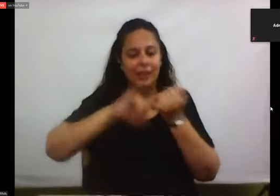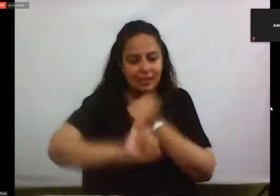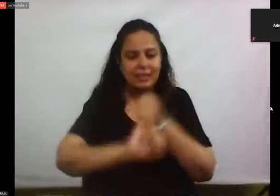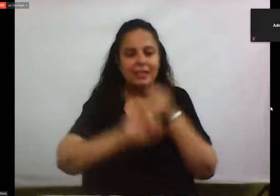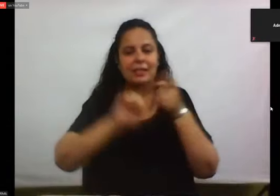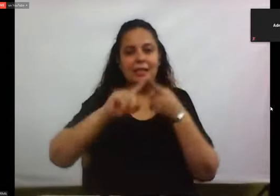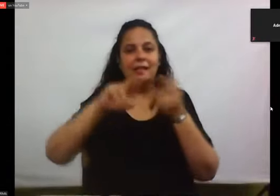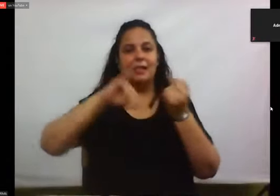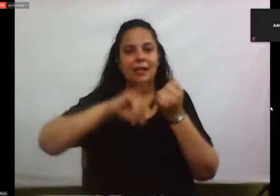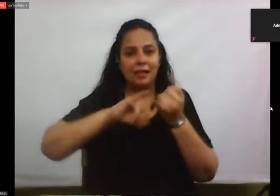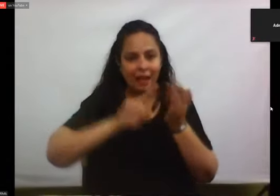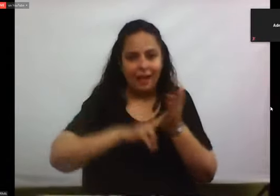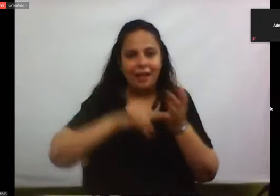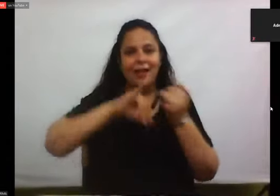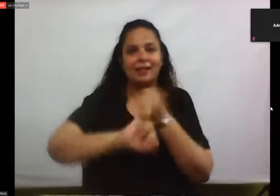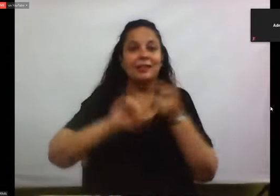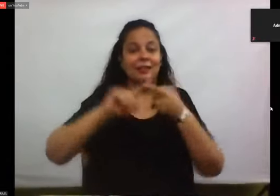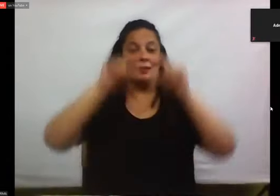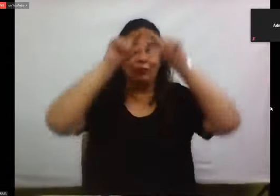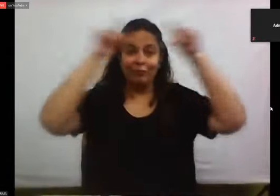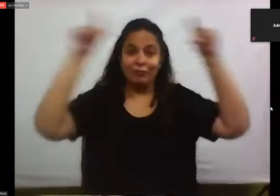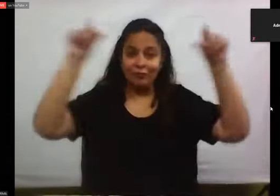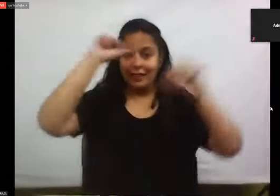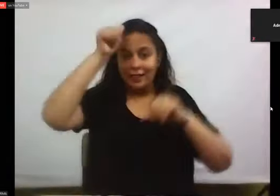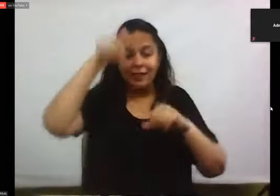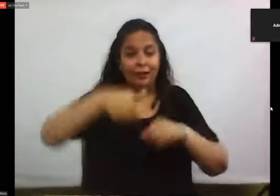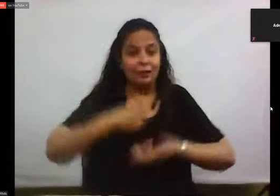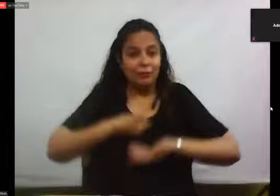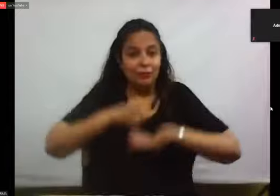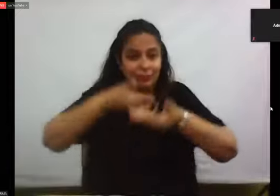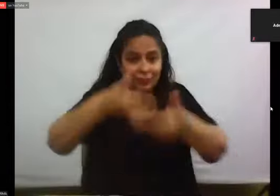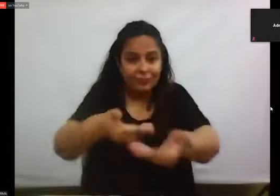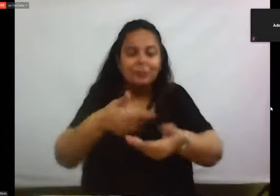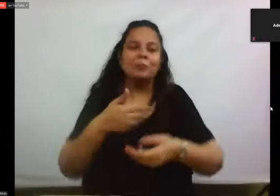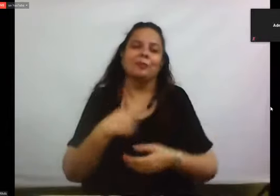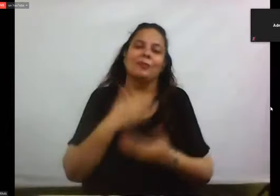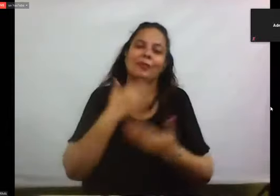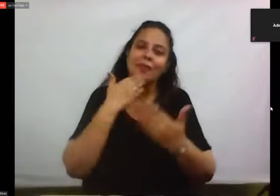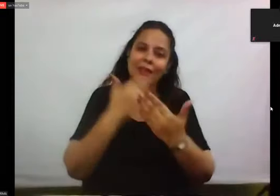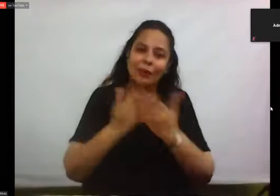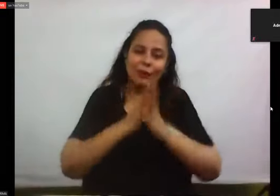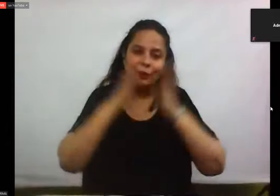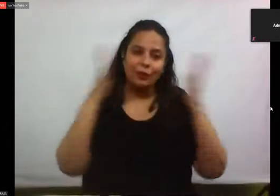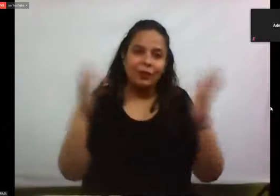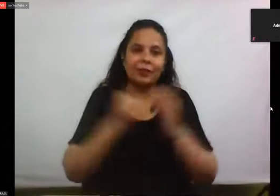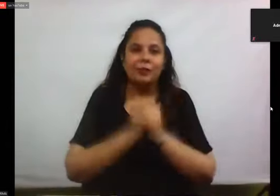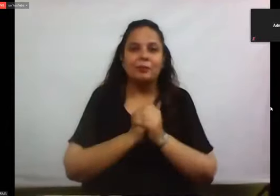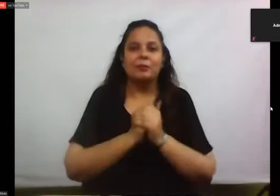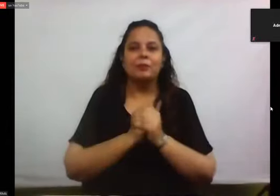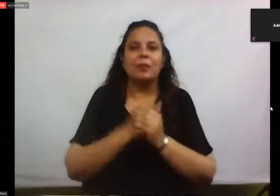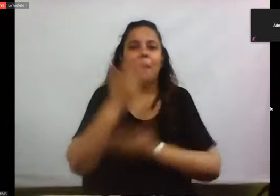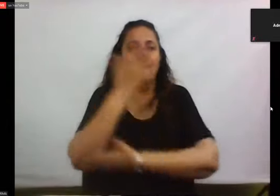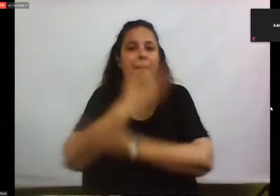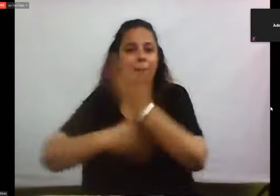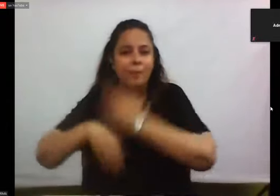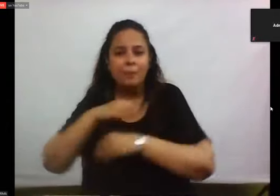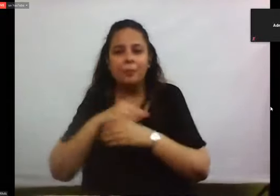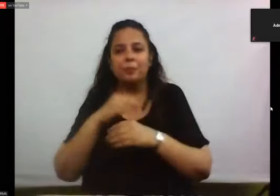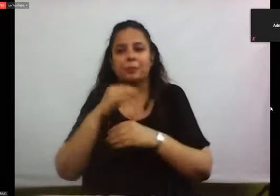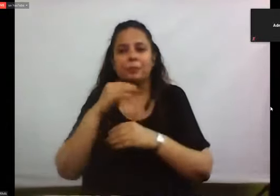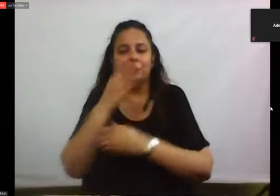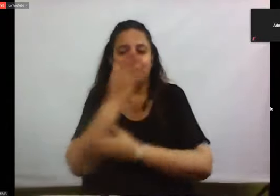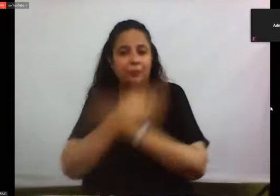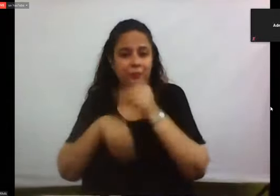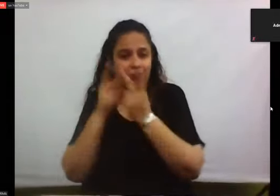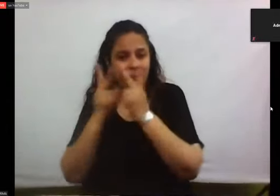my experience of having worked with young children with low vision and deafblindness, multiple disabilities. Whatever I'm